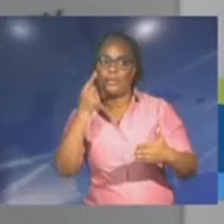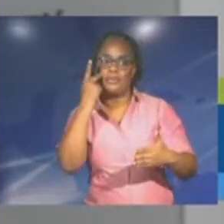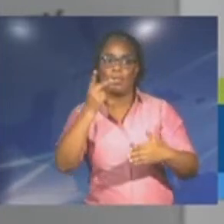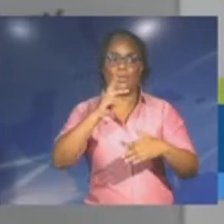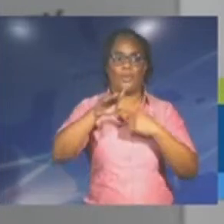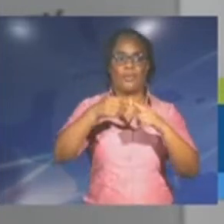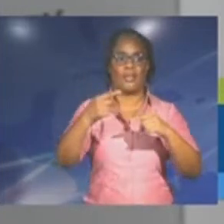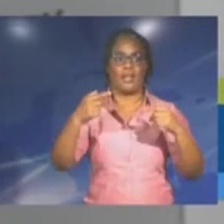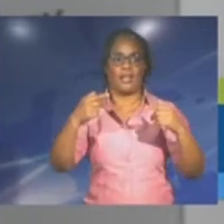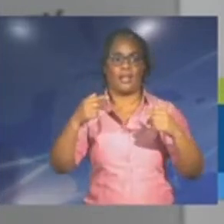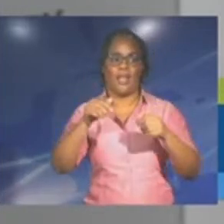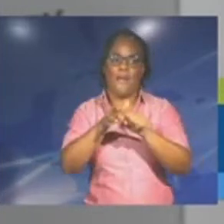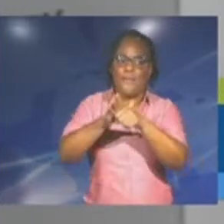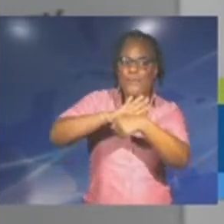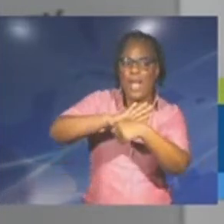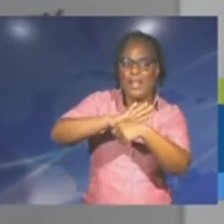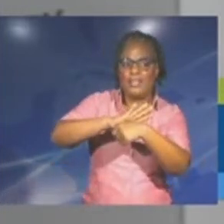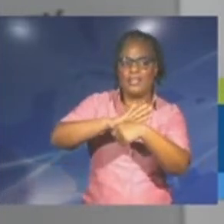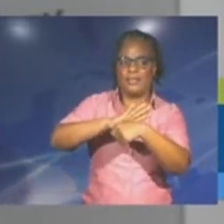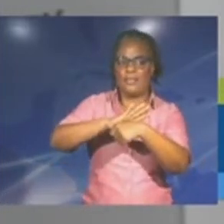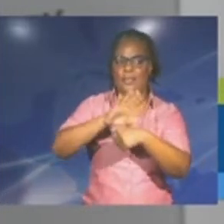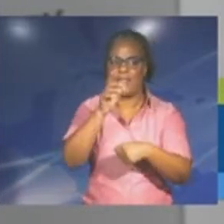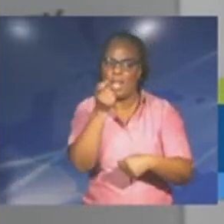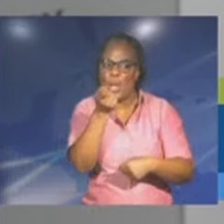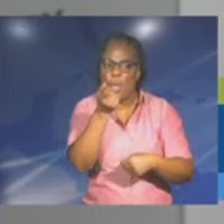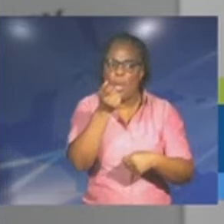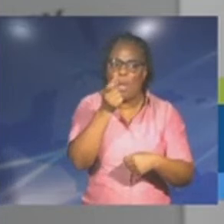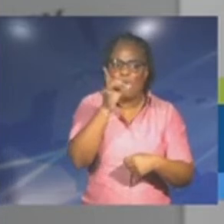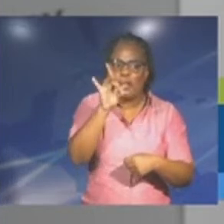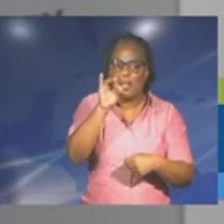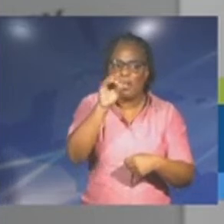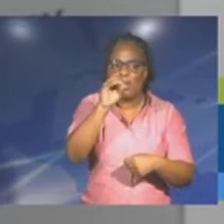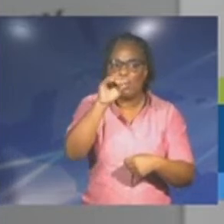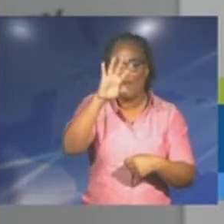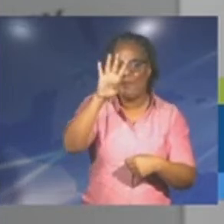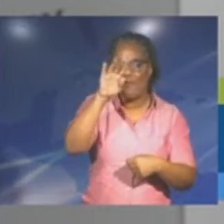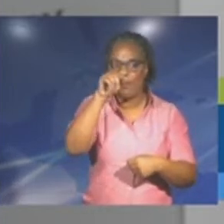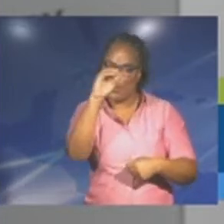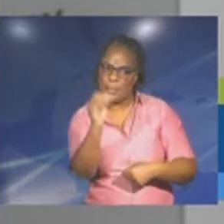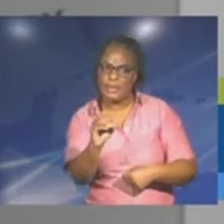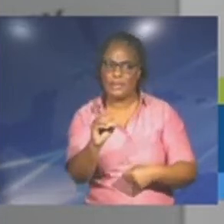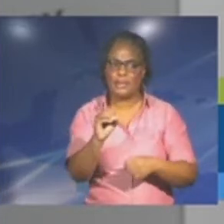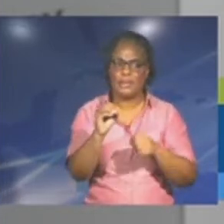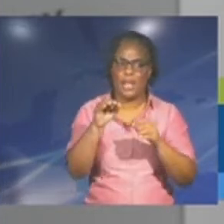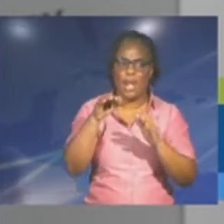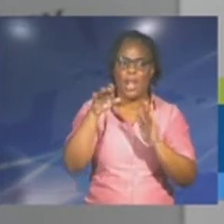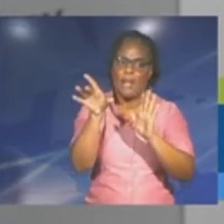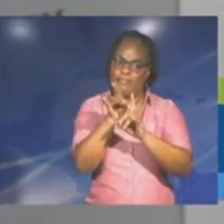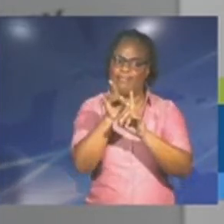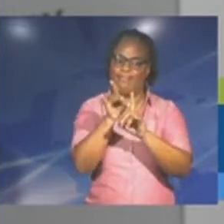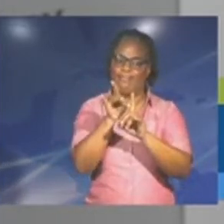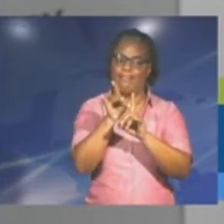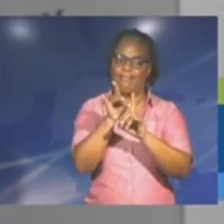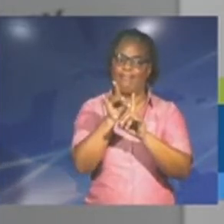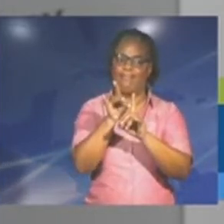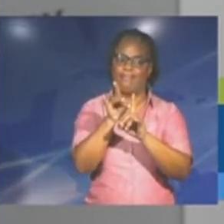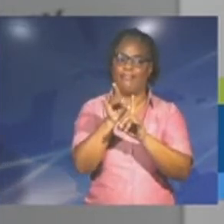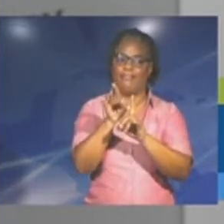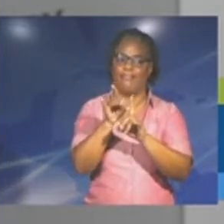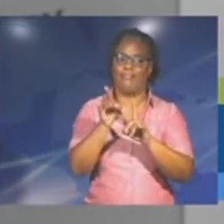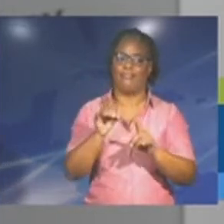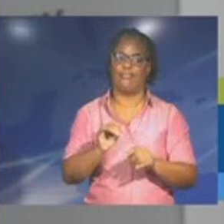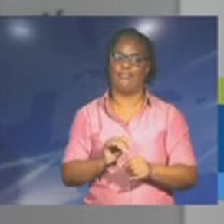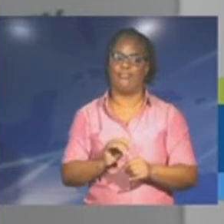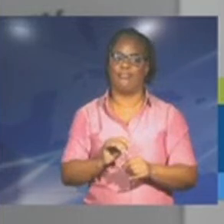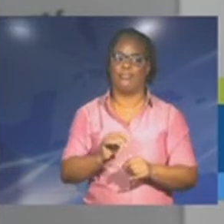18 to 24% of persons who were positive being hospitalized, meaning 18 to 24 persons for every 100 confirmed cases,